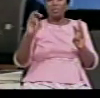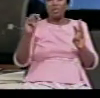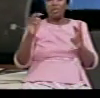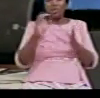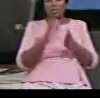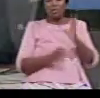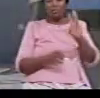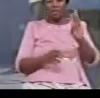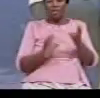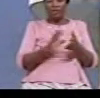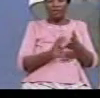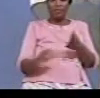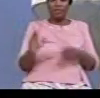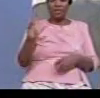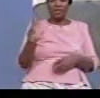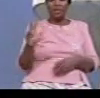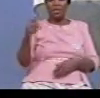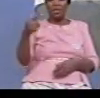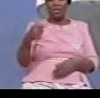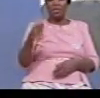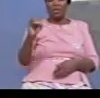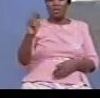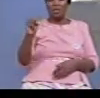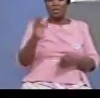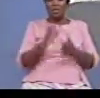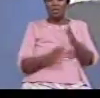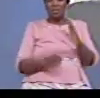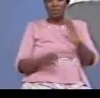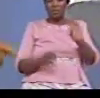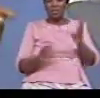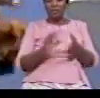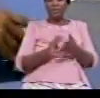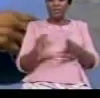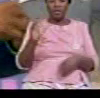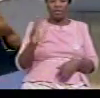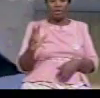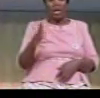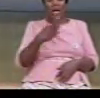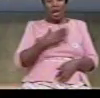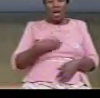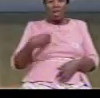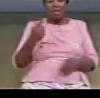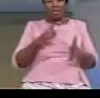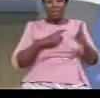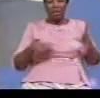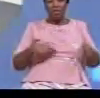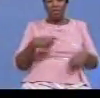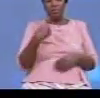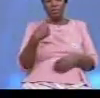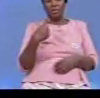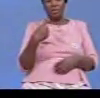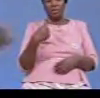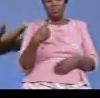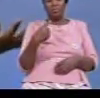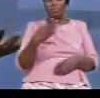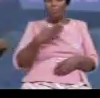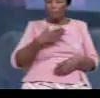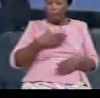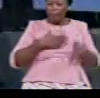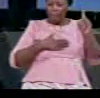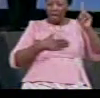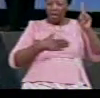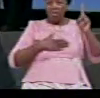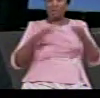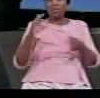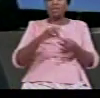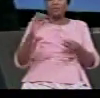verse 3. Genesis chapter 6, verse 3. And the Lord said, my Spirit.